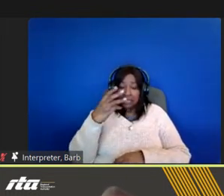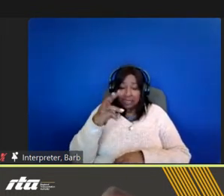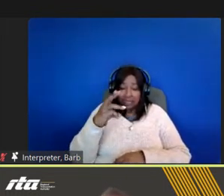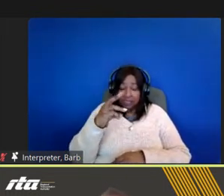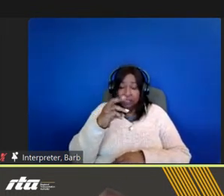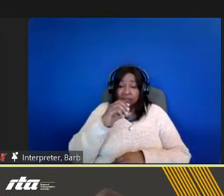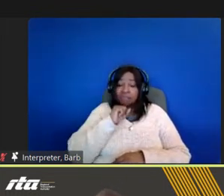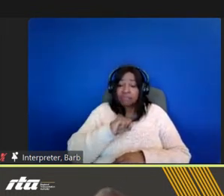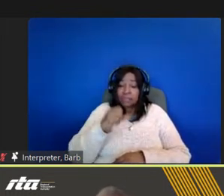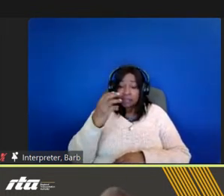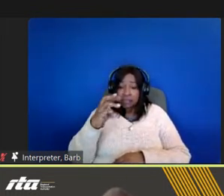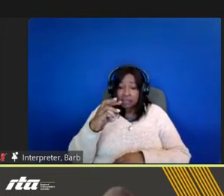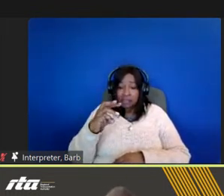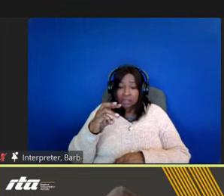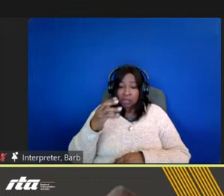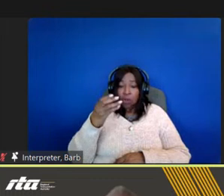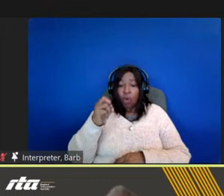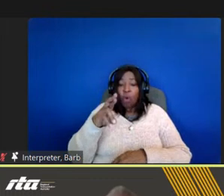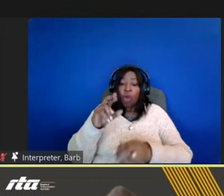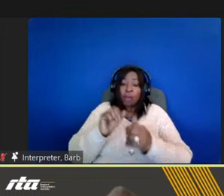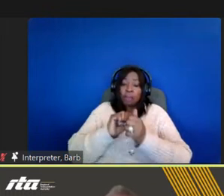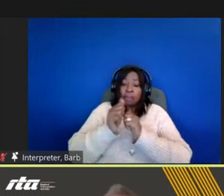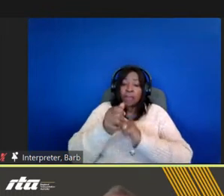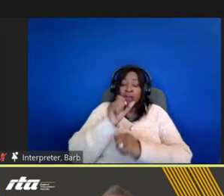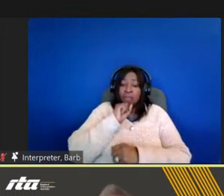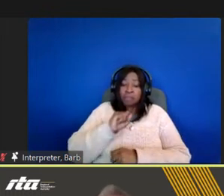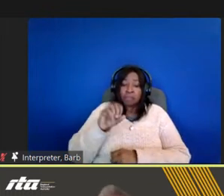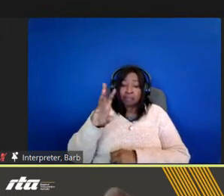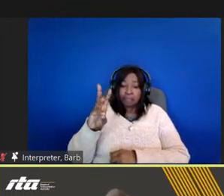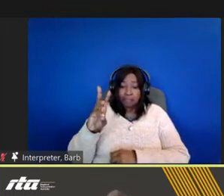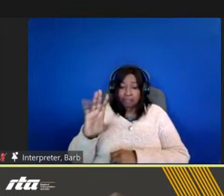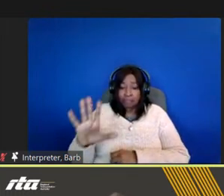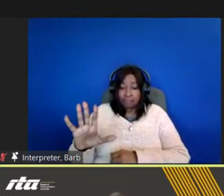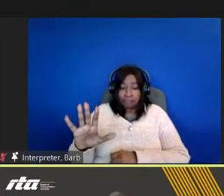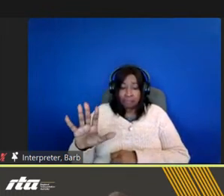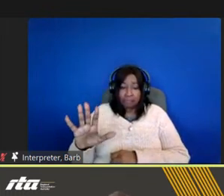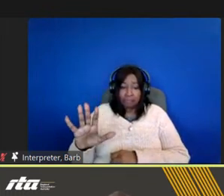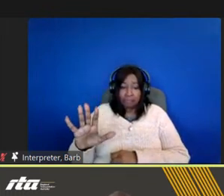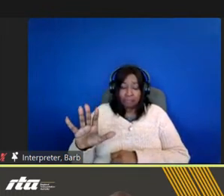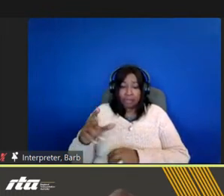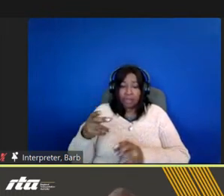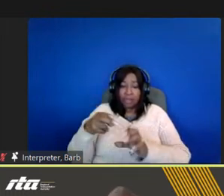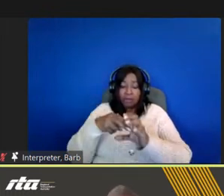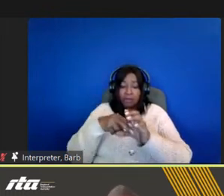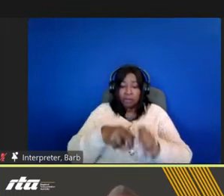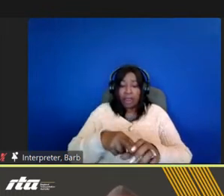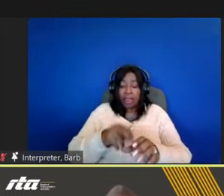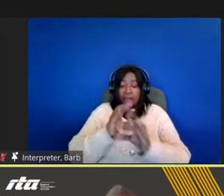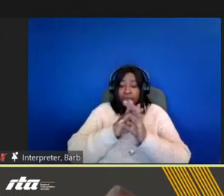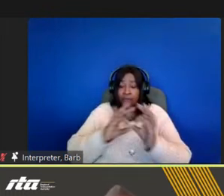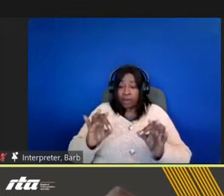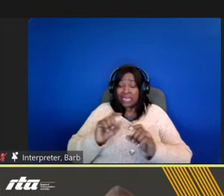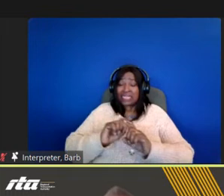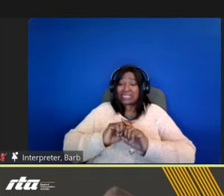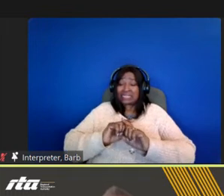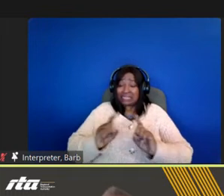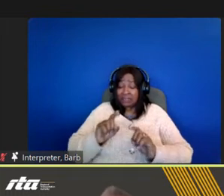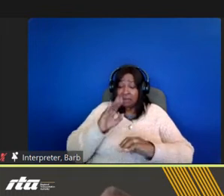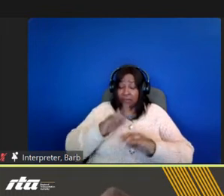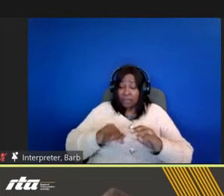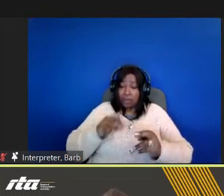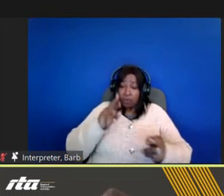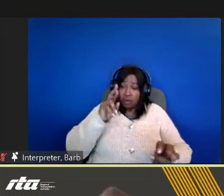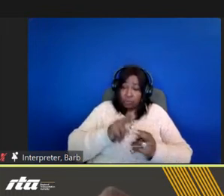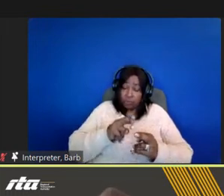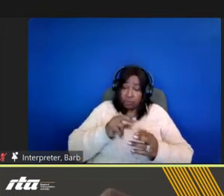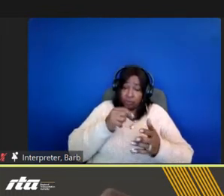disability or be over the age of 65. Why ride free is different than reduced fare? Number one,